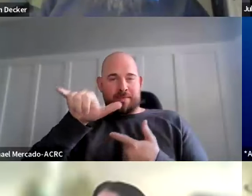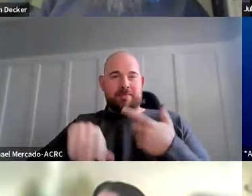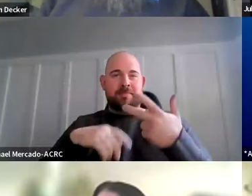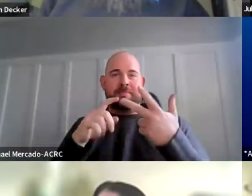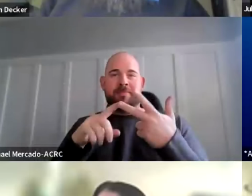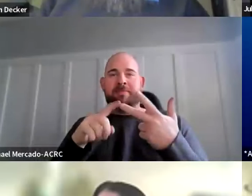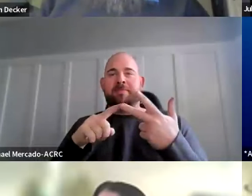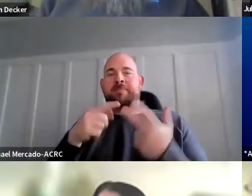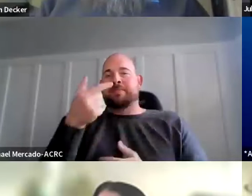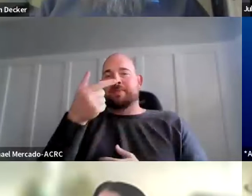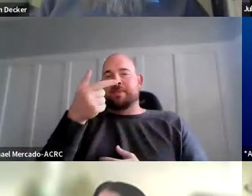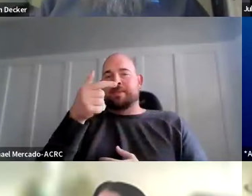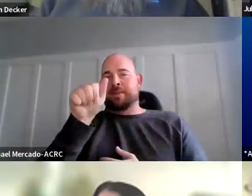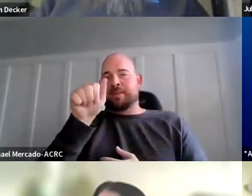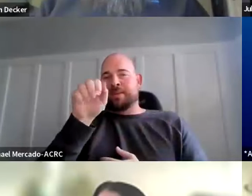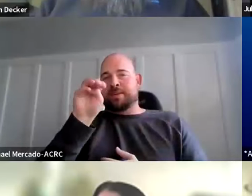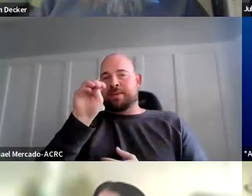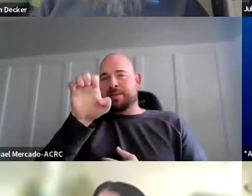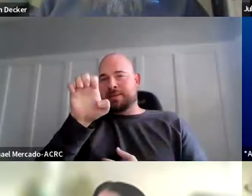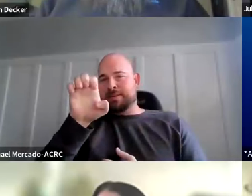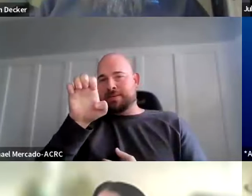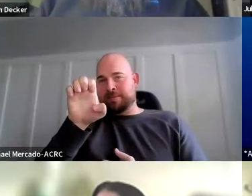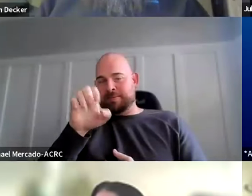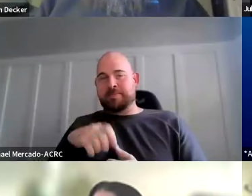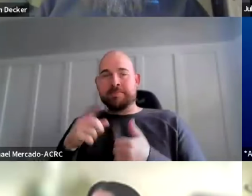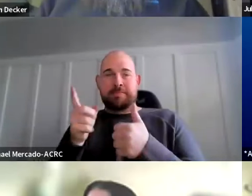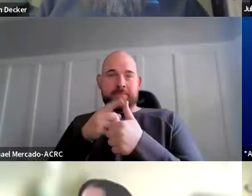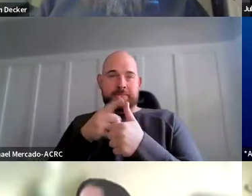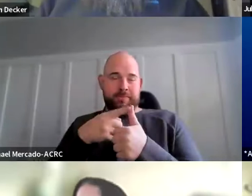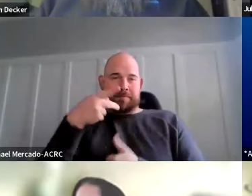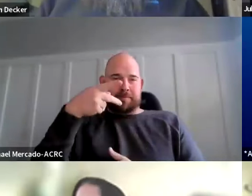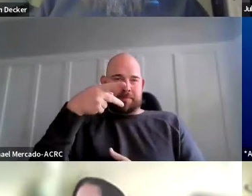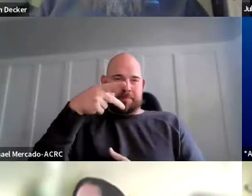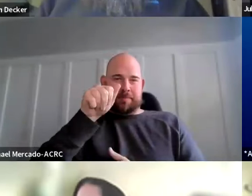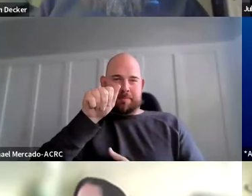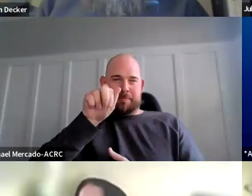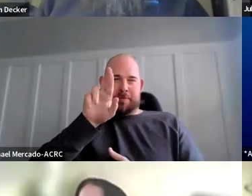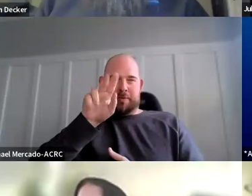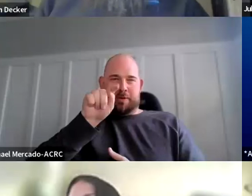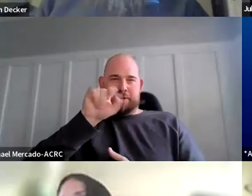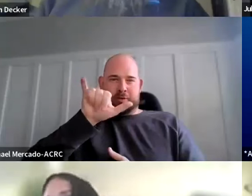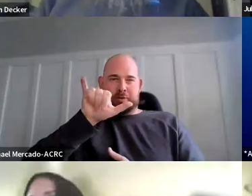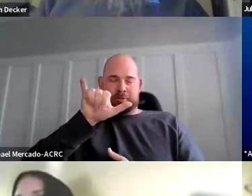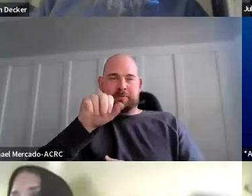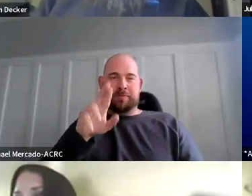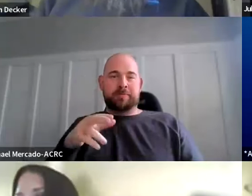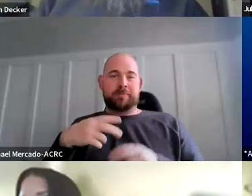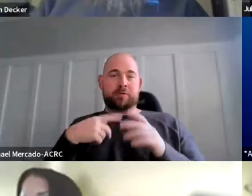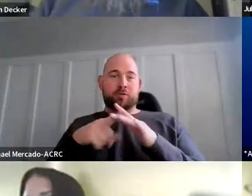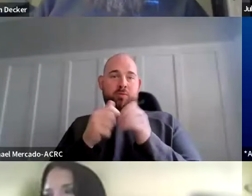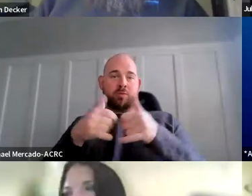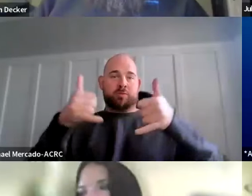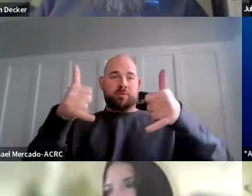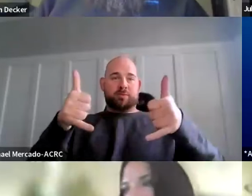we have play, and we have game. So first, for